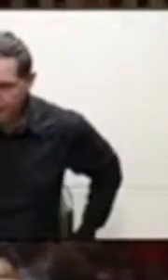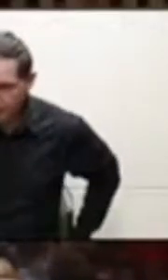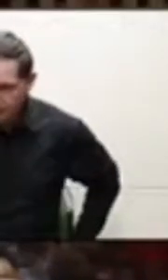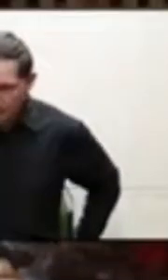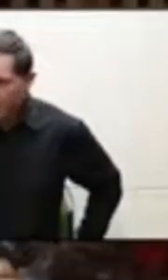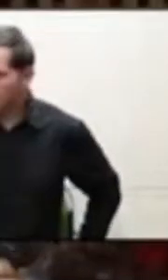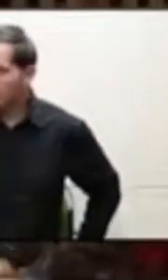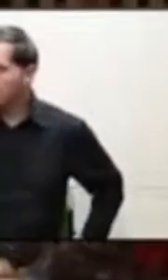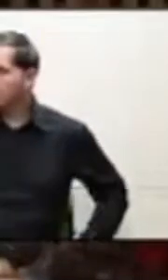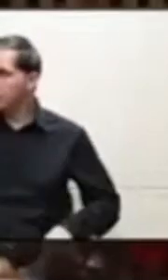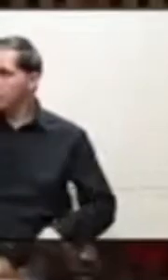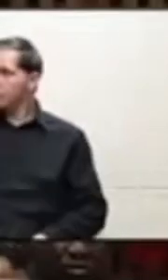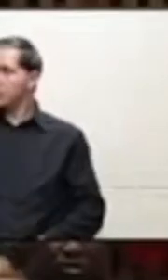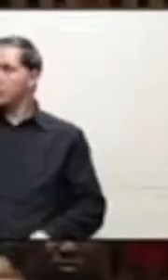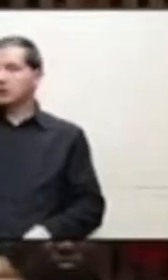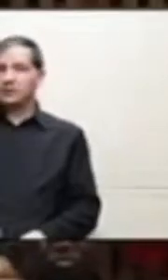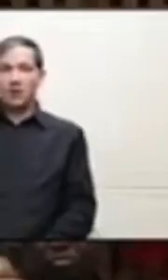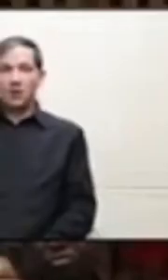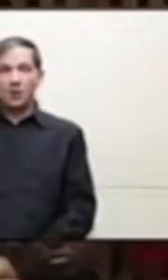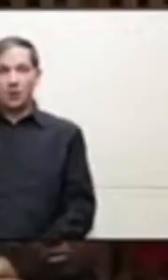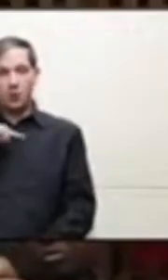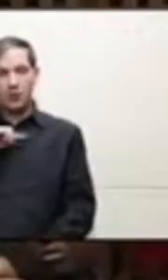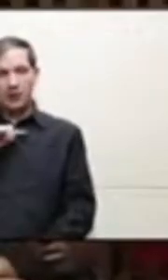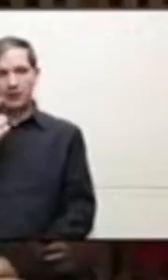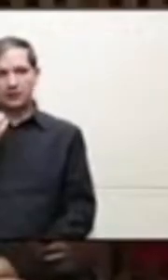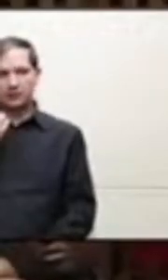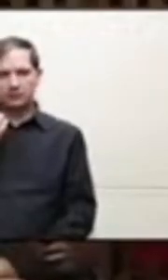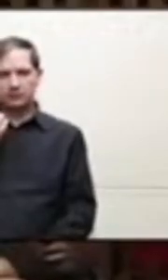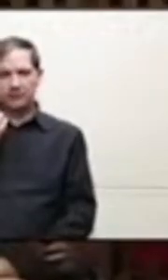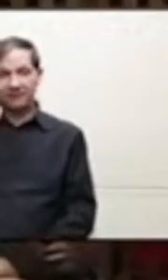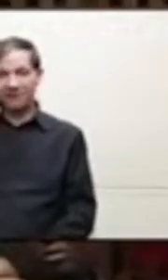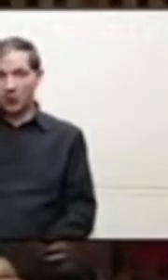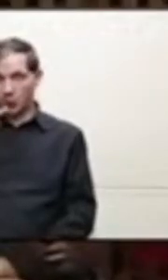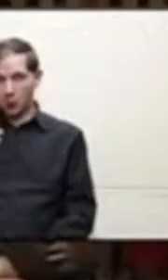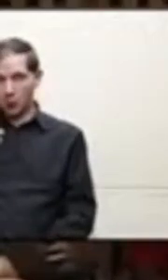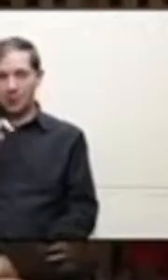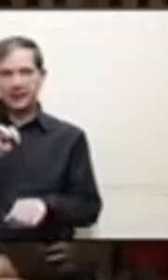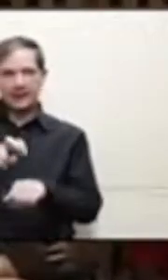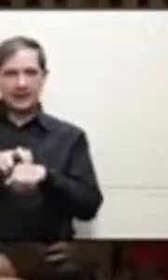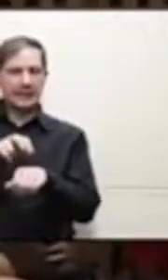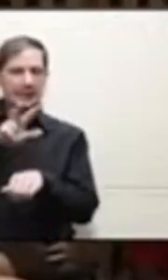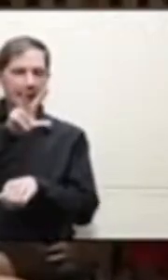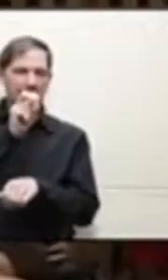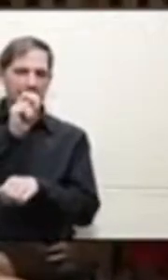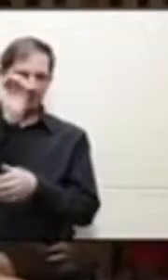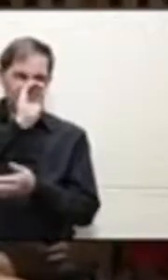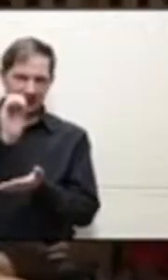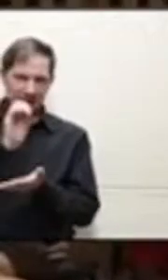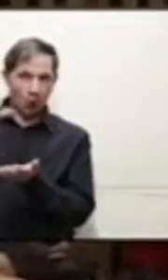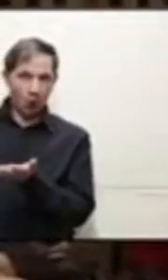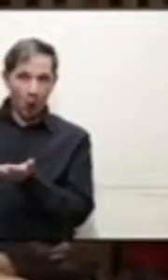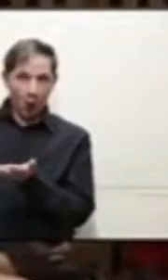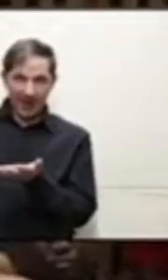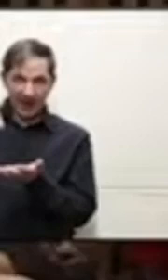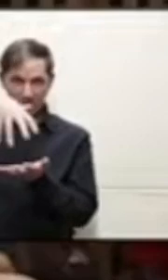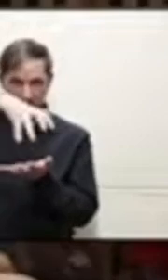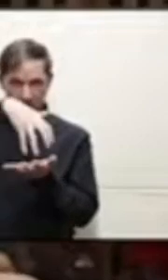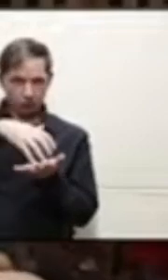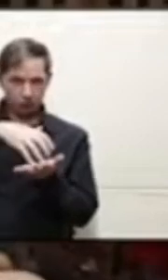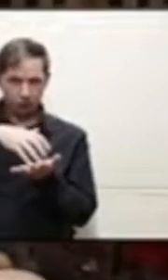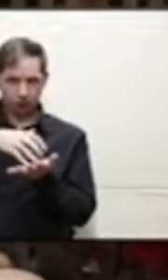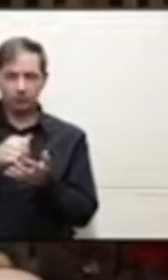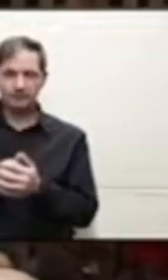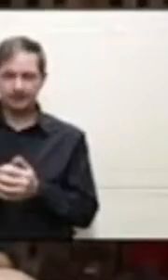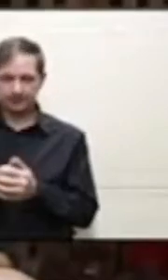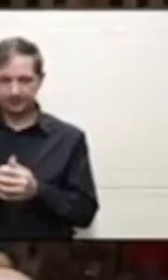we are of the view that we should actually get to an 80% collection rate. And this is simple.